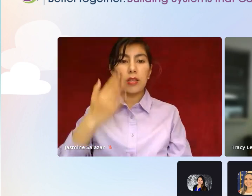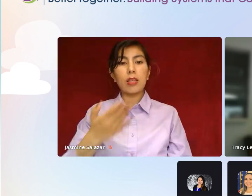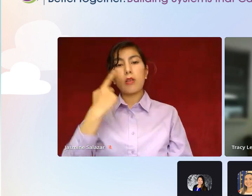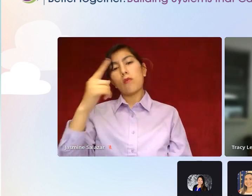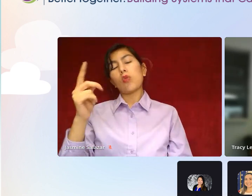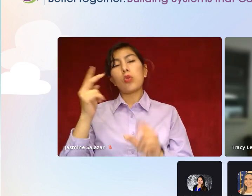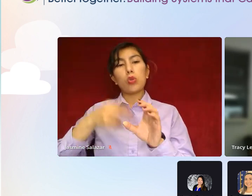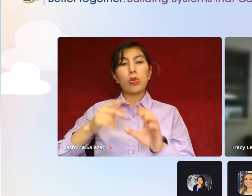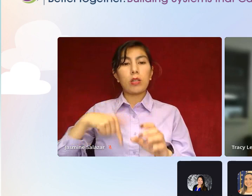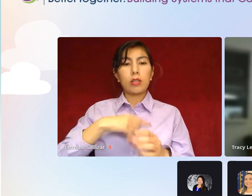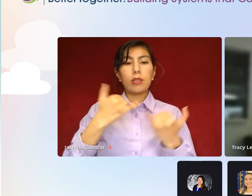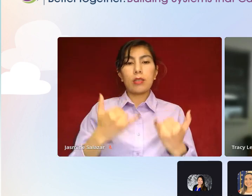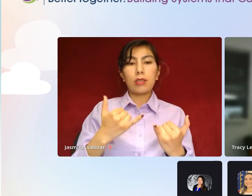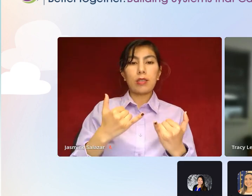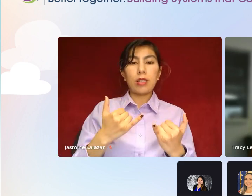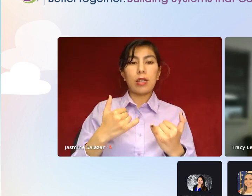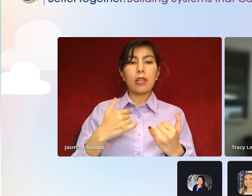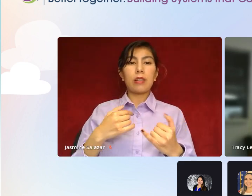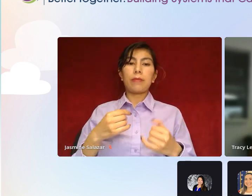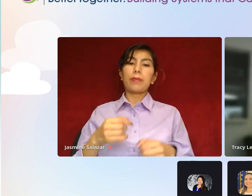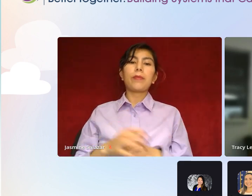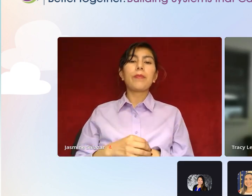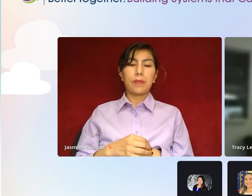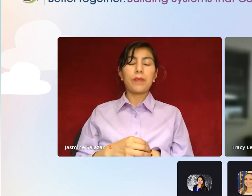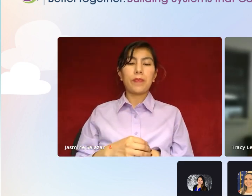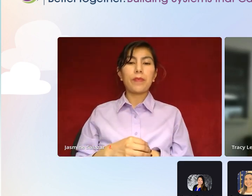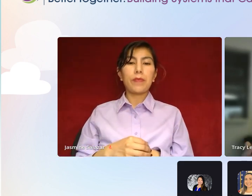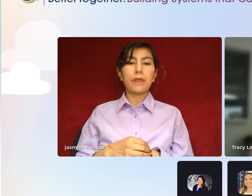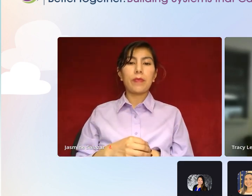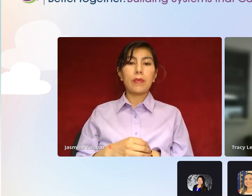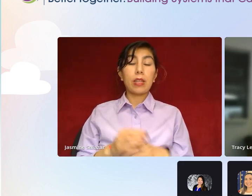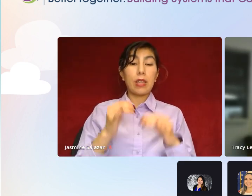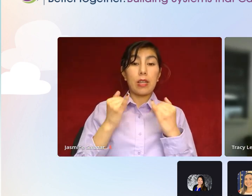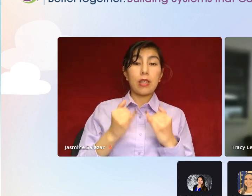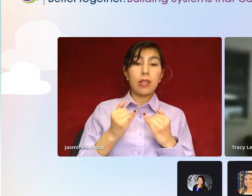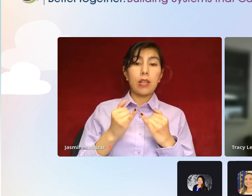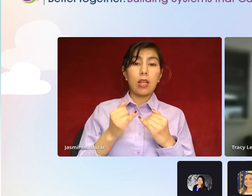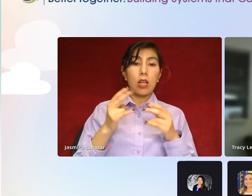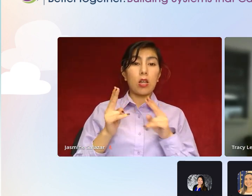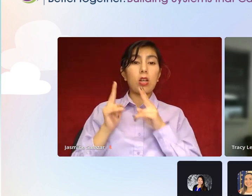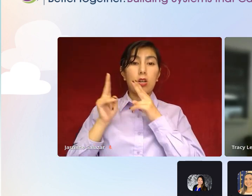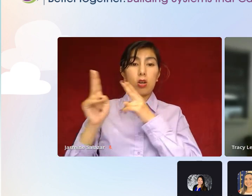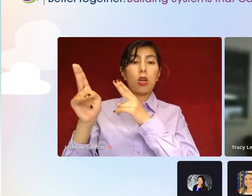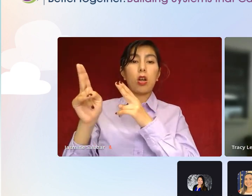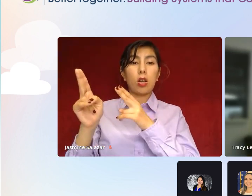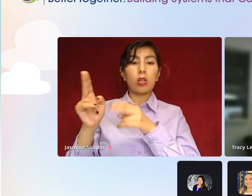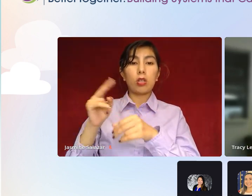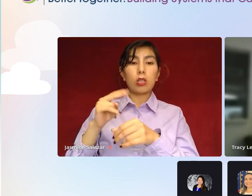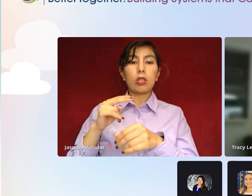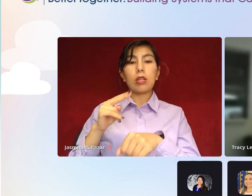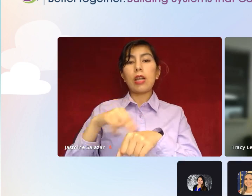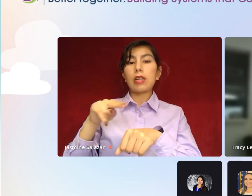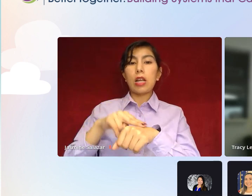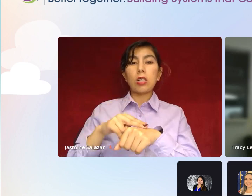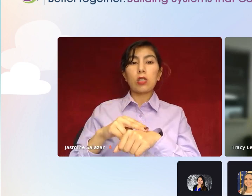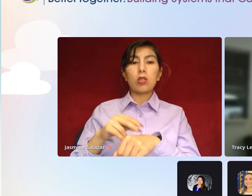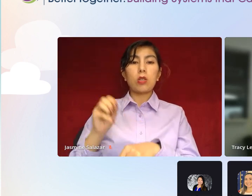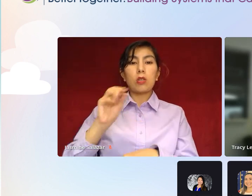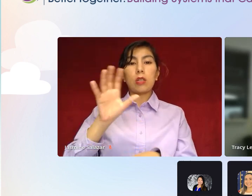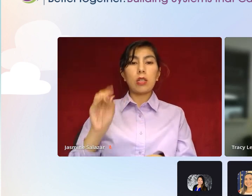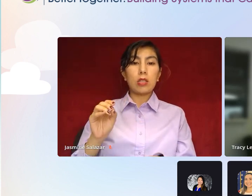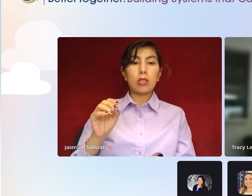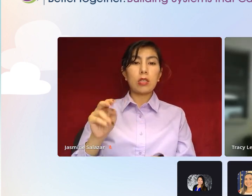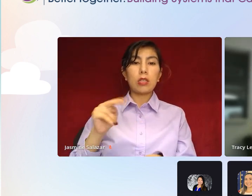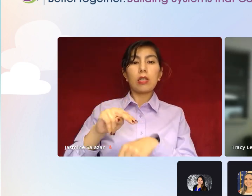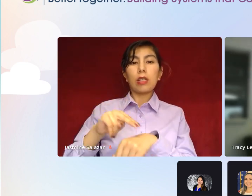and inspiring summit. And now, in honor of National Asian American, Native Hawaiian,